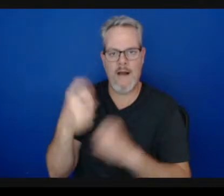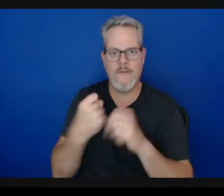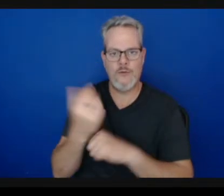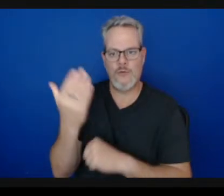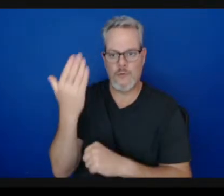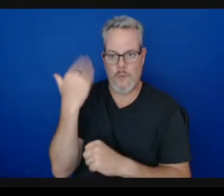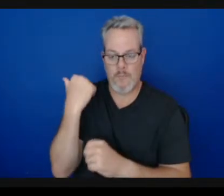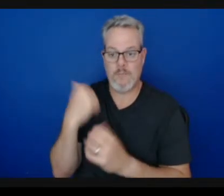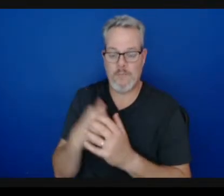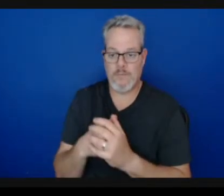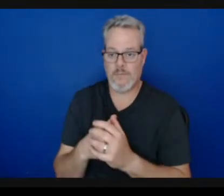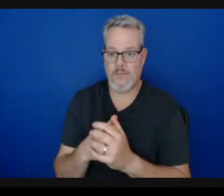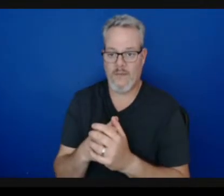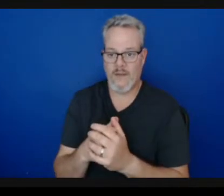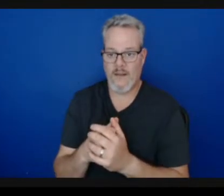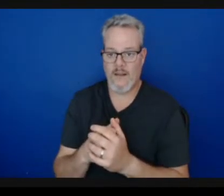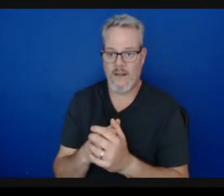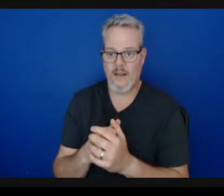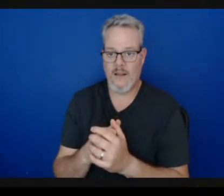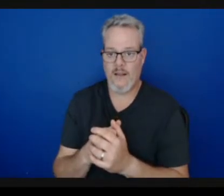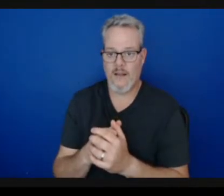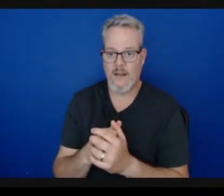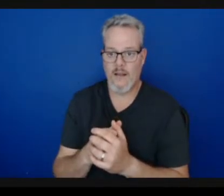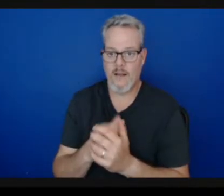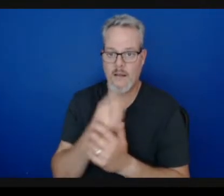But that's the prequel for it, so to speak.